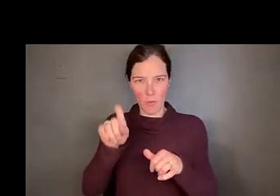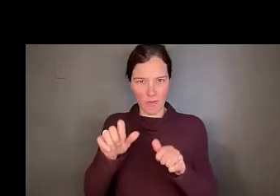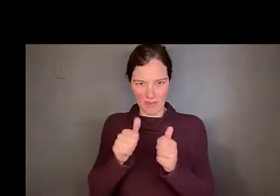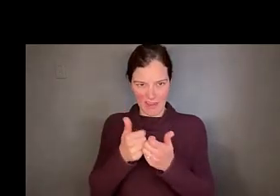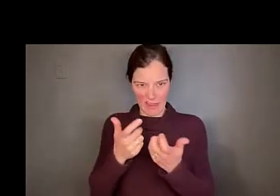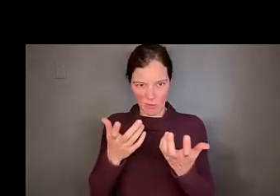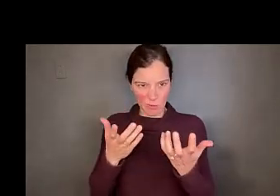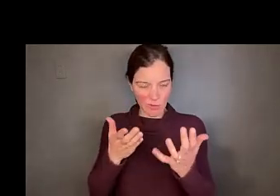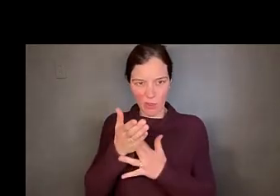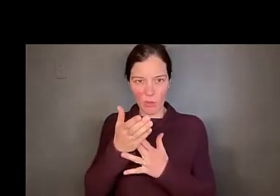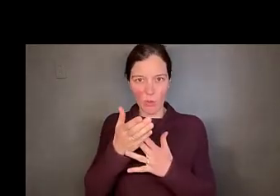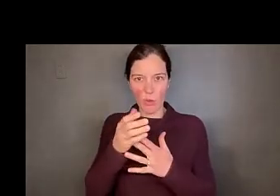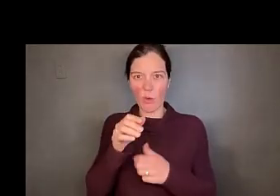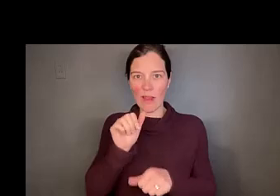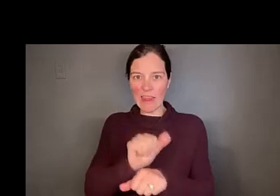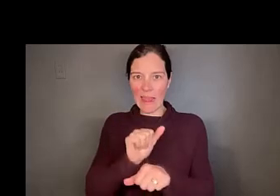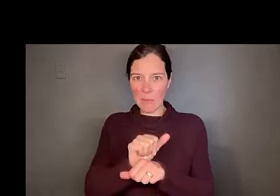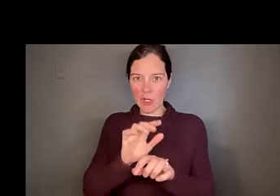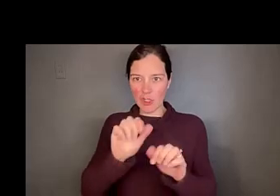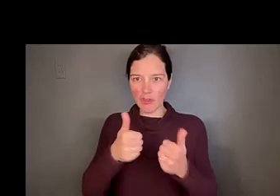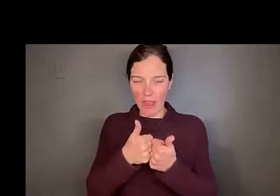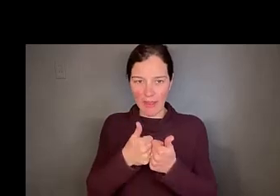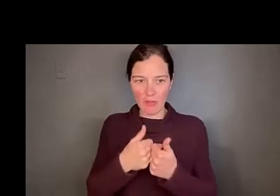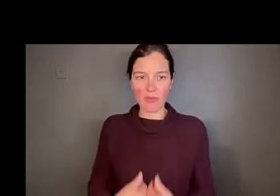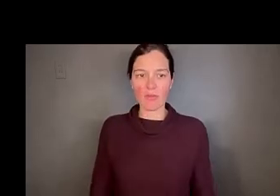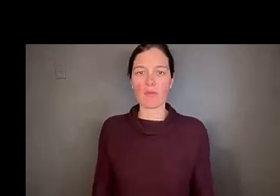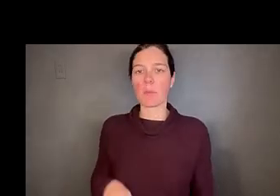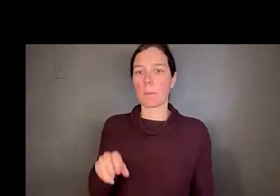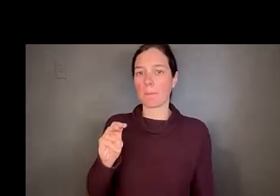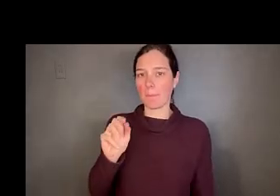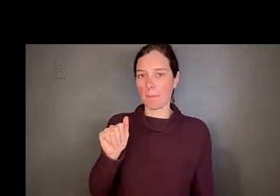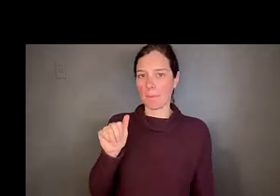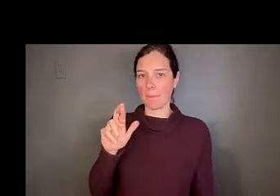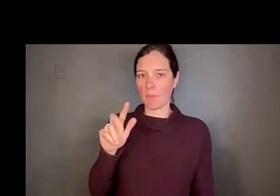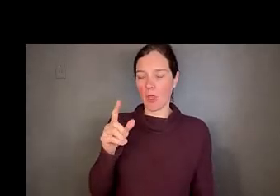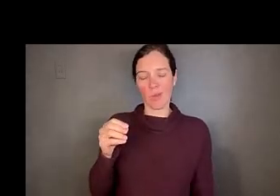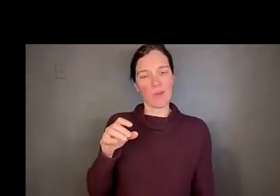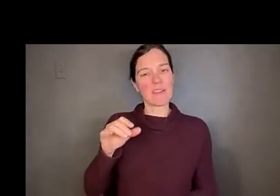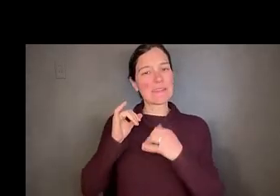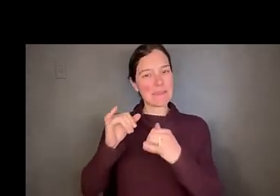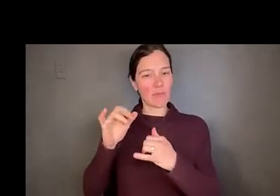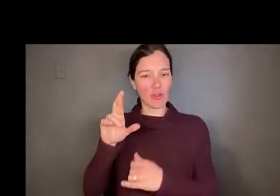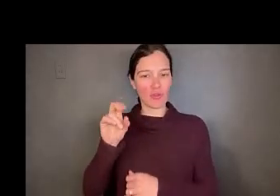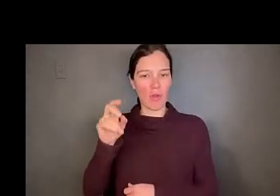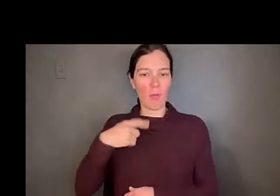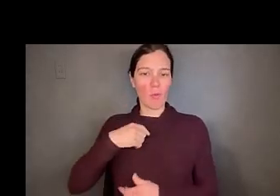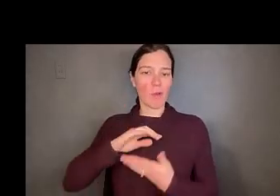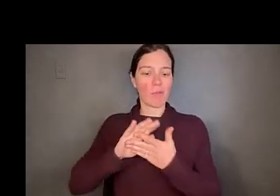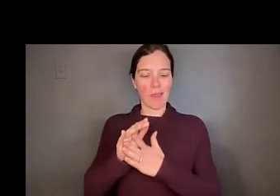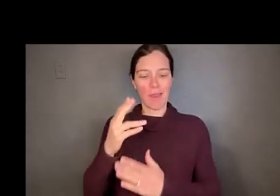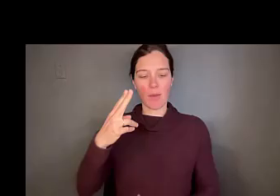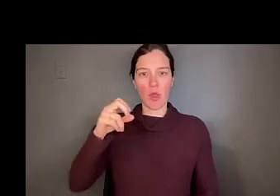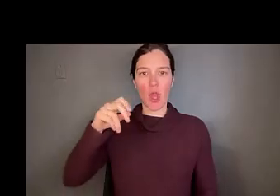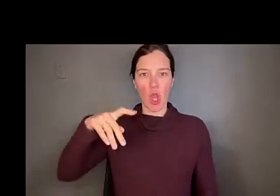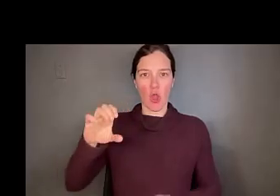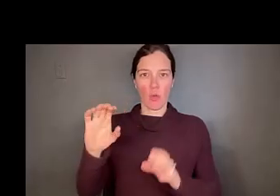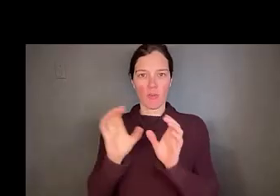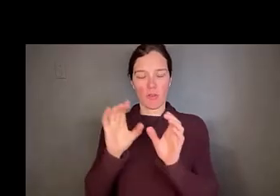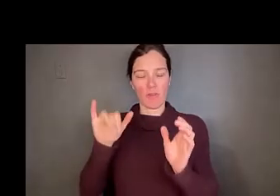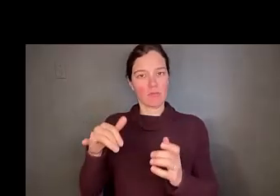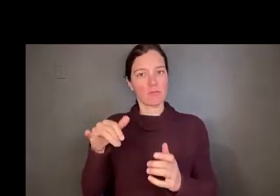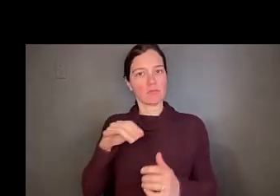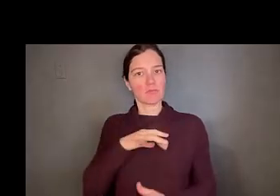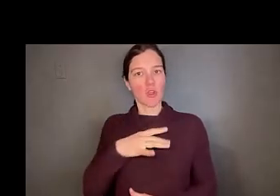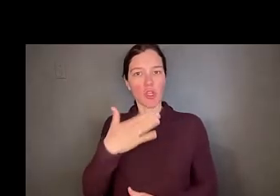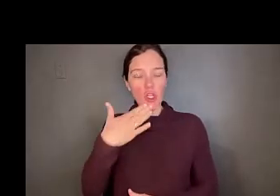challenges? Yeah, very similar to Rob. We got Hope certified in Northern Colorado, which is a really good